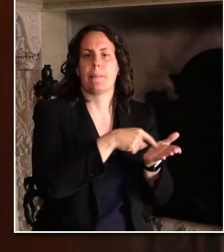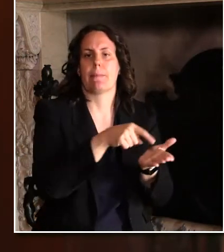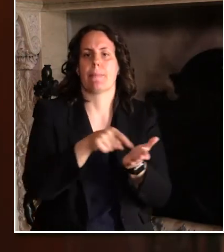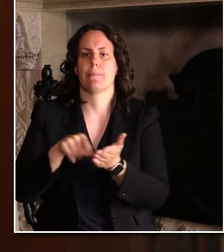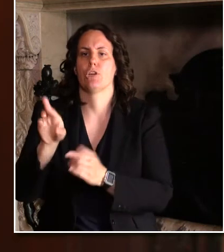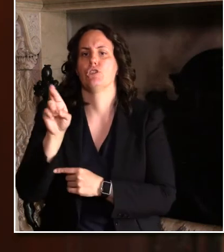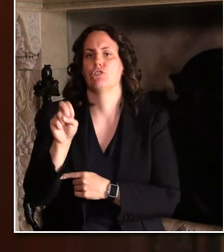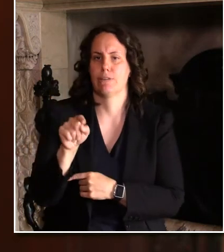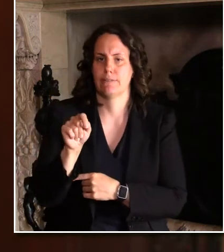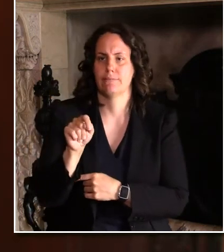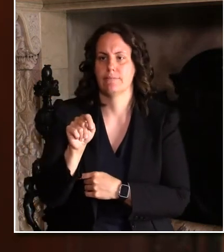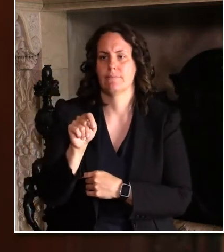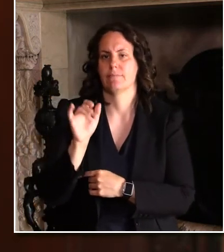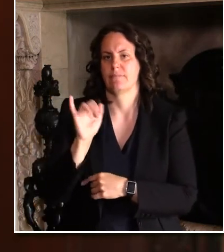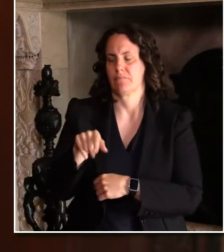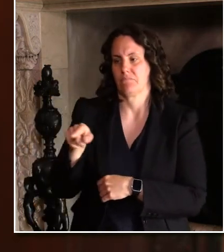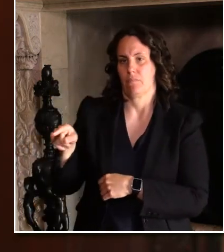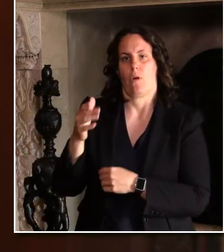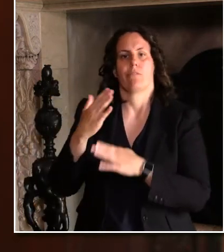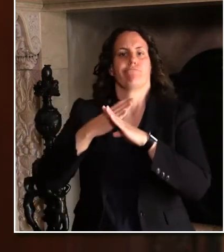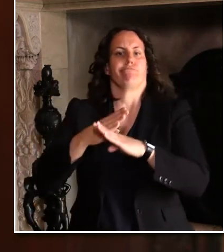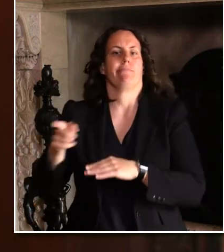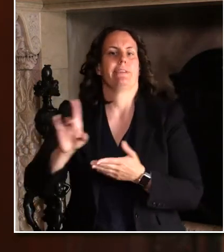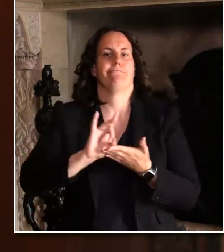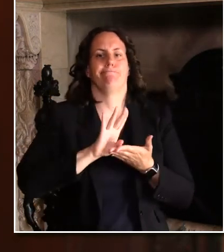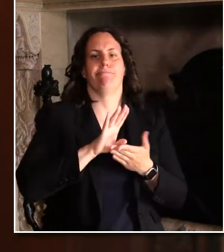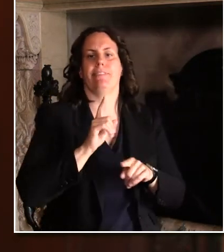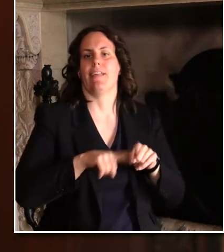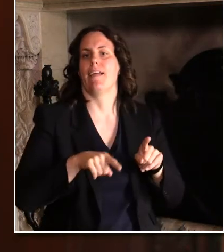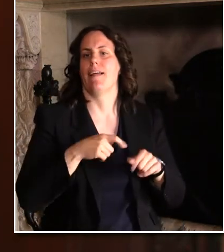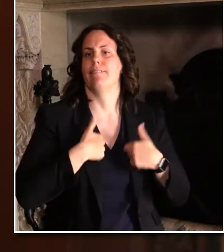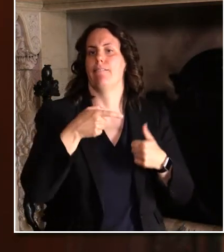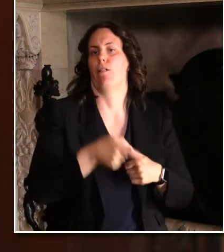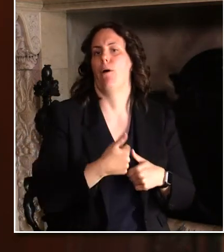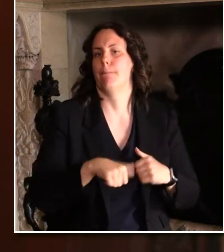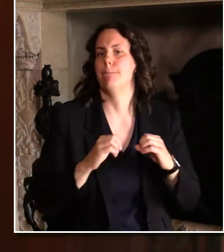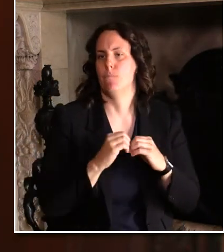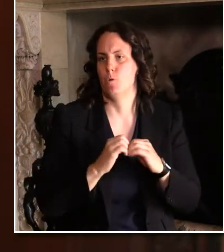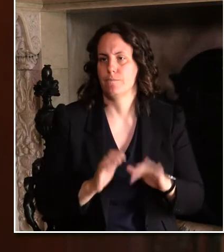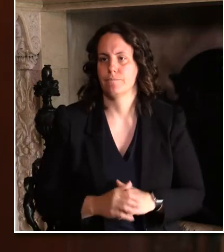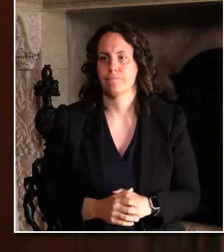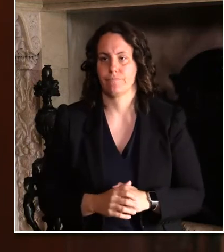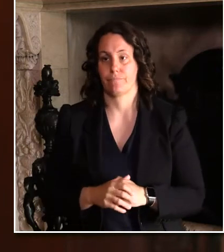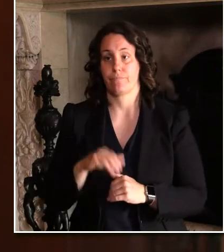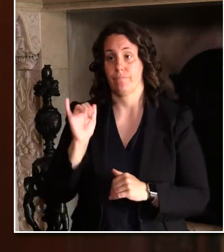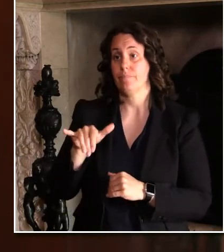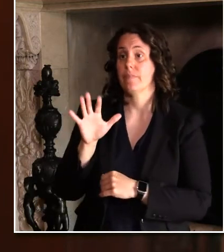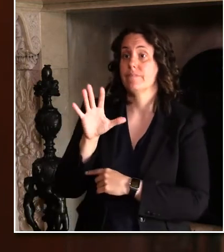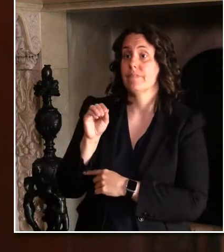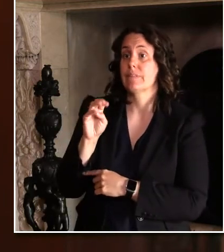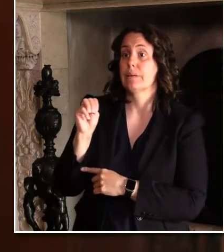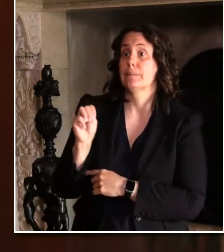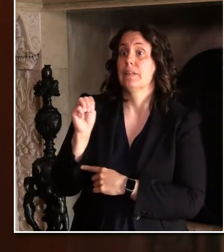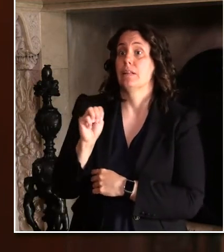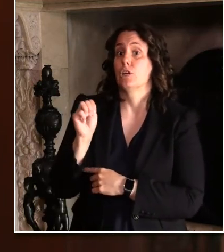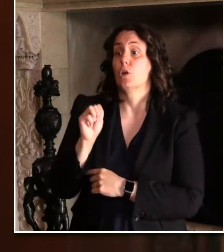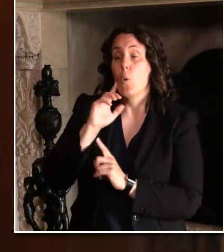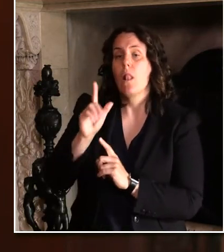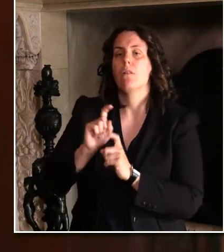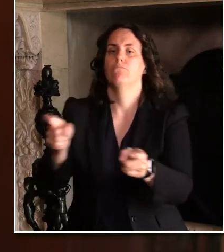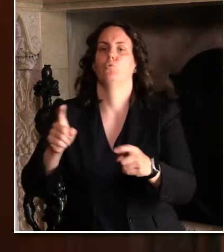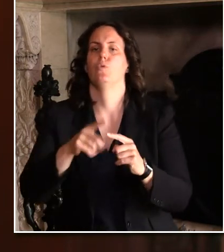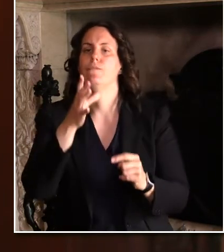also announced a $50 million investment in direct payments to Wisconsin farmers, as well as a $15 million investment